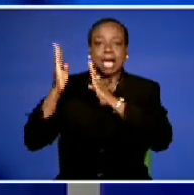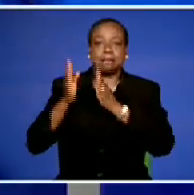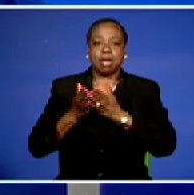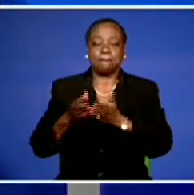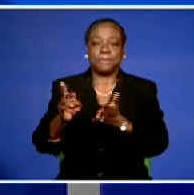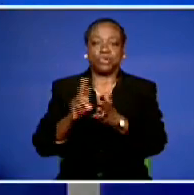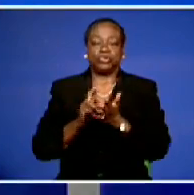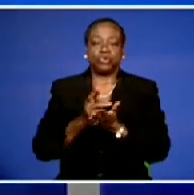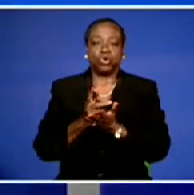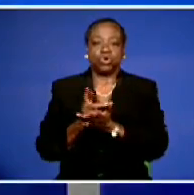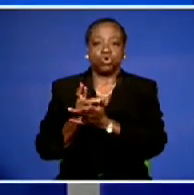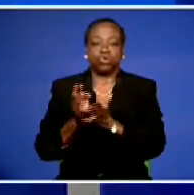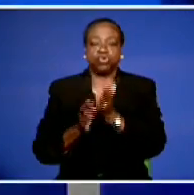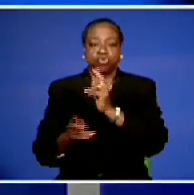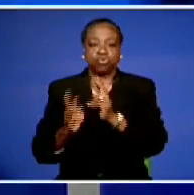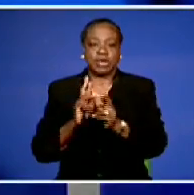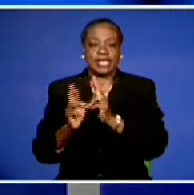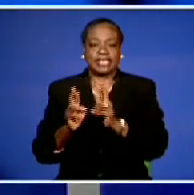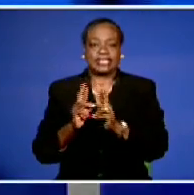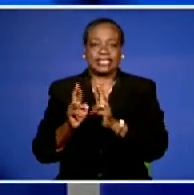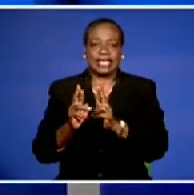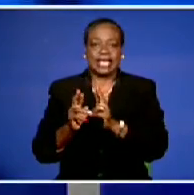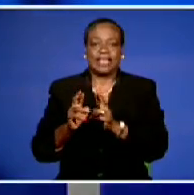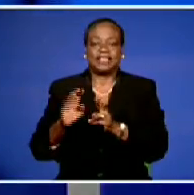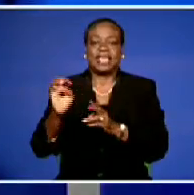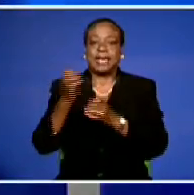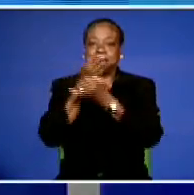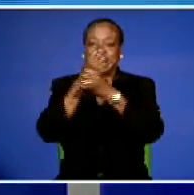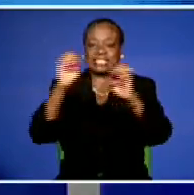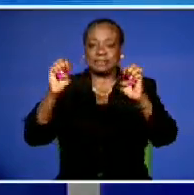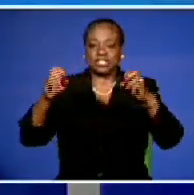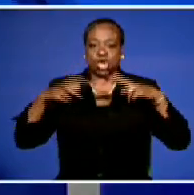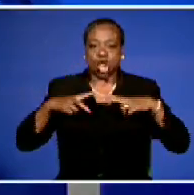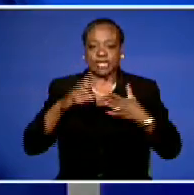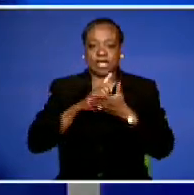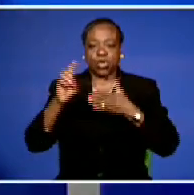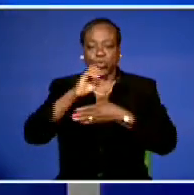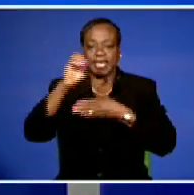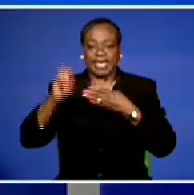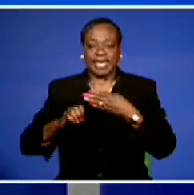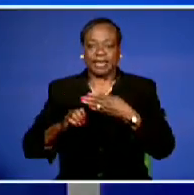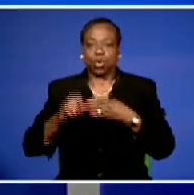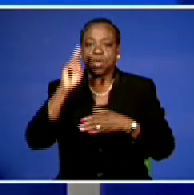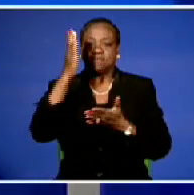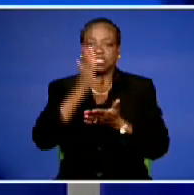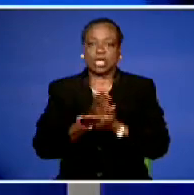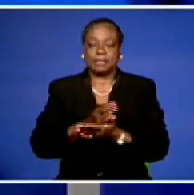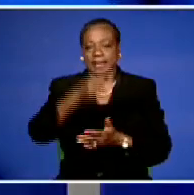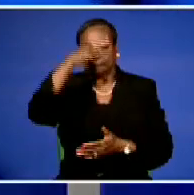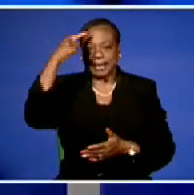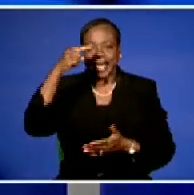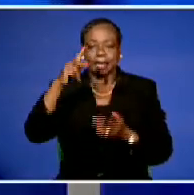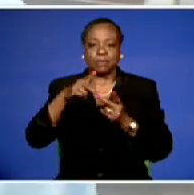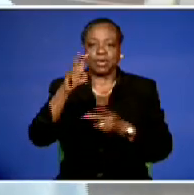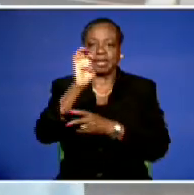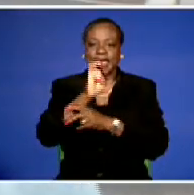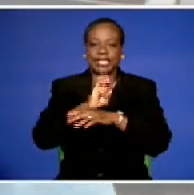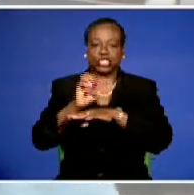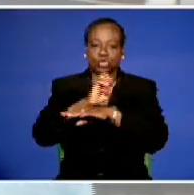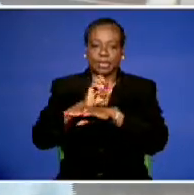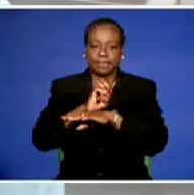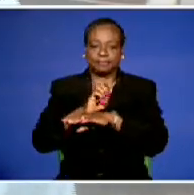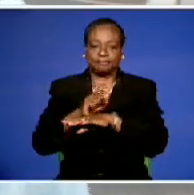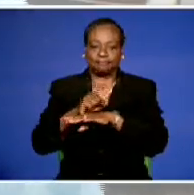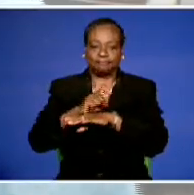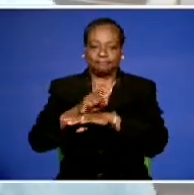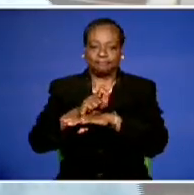season will move into a very busy Emancipation Holiday weekend. One of the stops will be in Black Point, Exuma. Plans looking good. We have